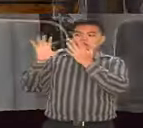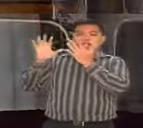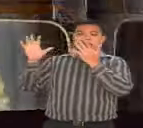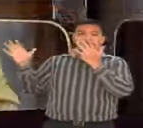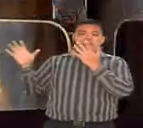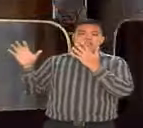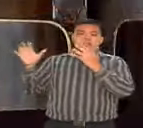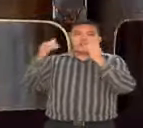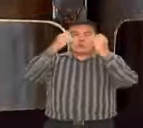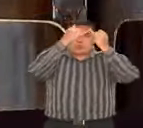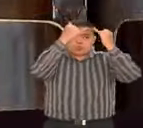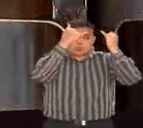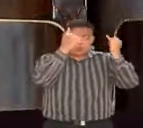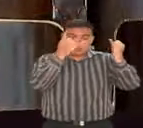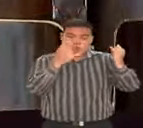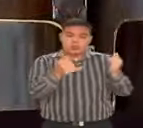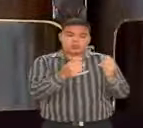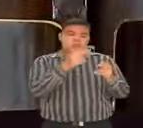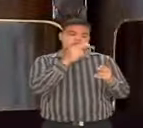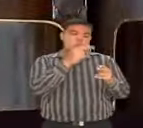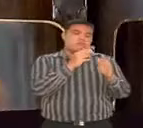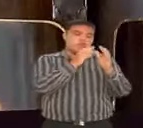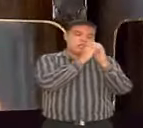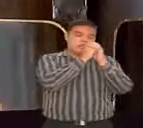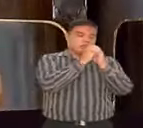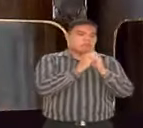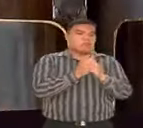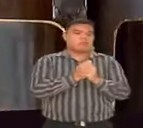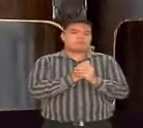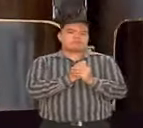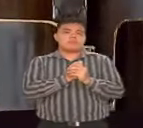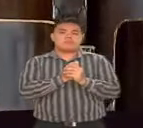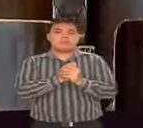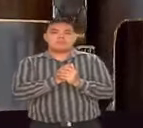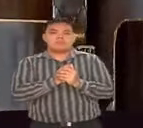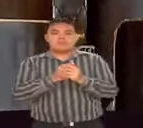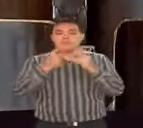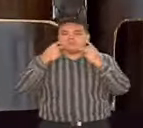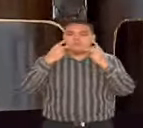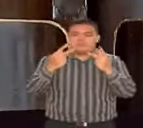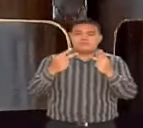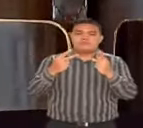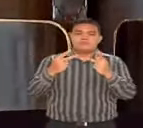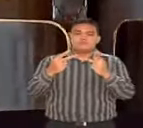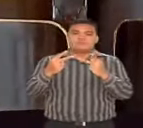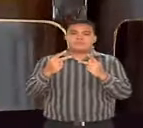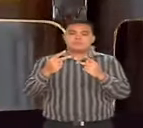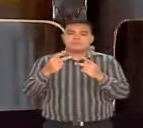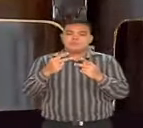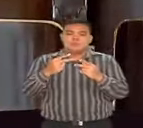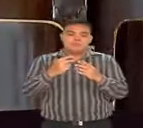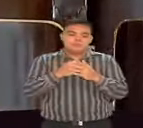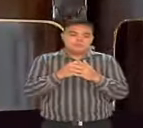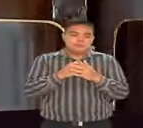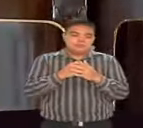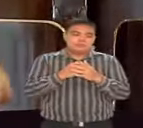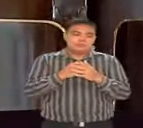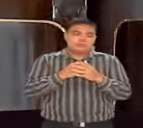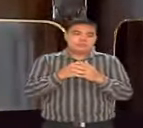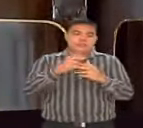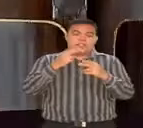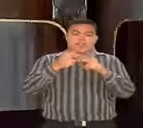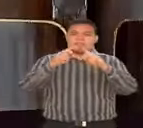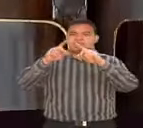Baal worship sa ilang pamilya. Sa chapter number 7, sa verse number 1, makita nimo, then Jerubbaal, who is